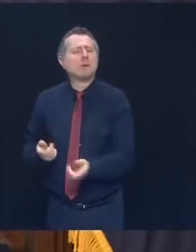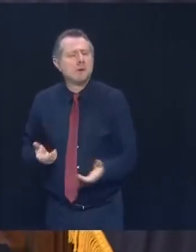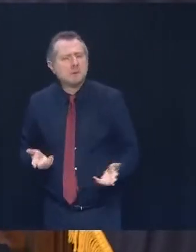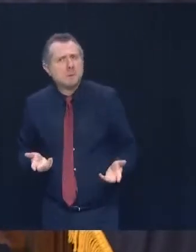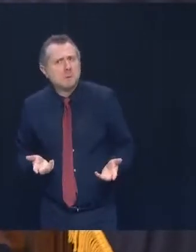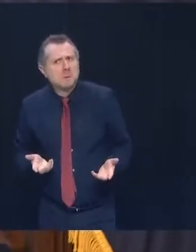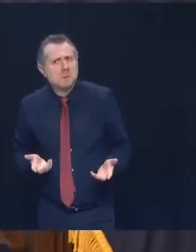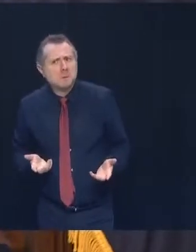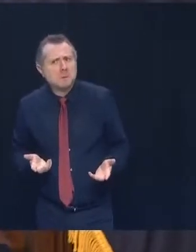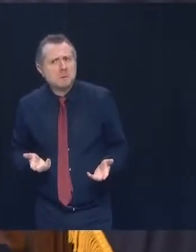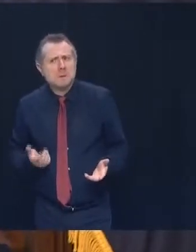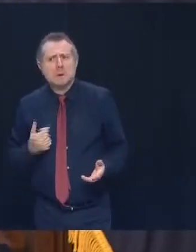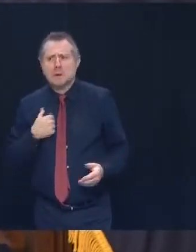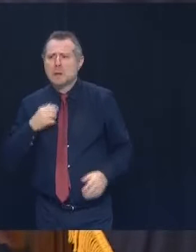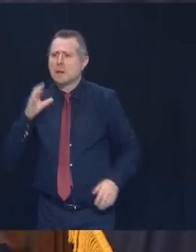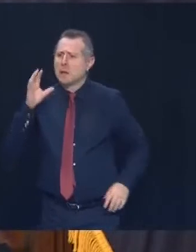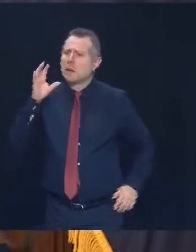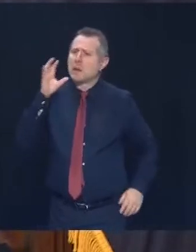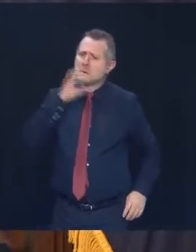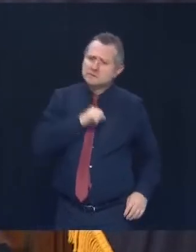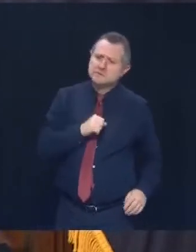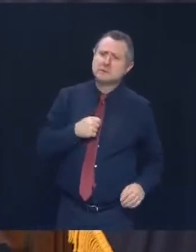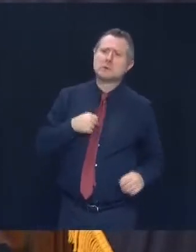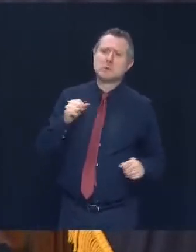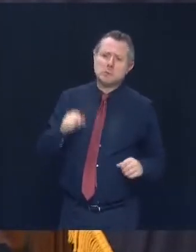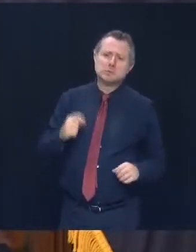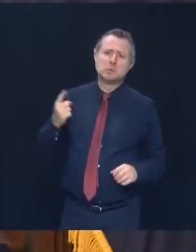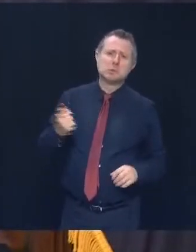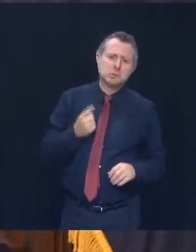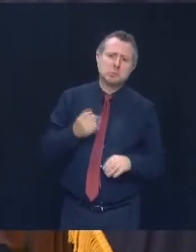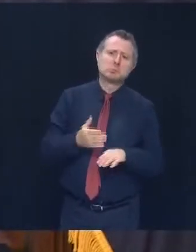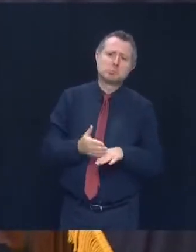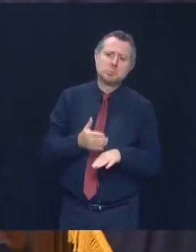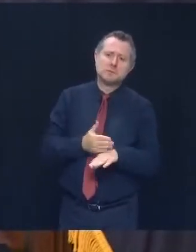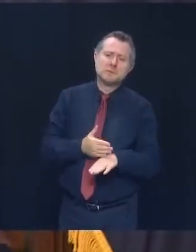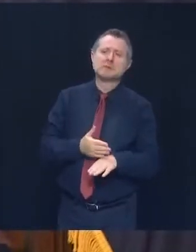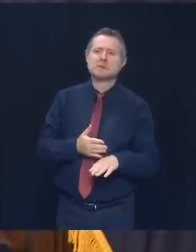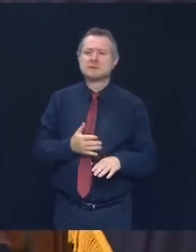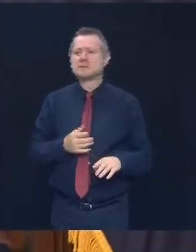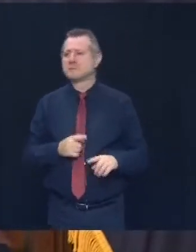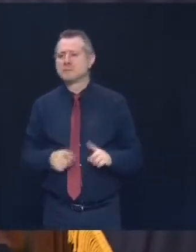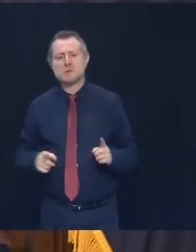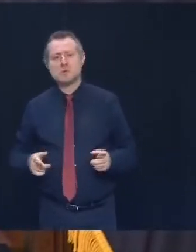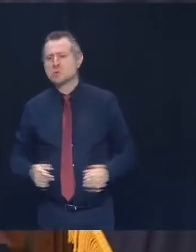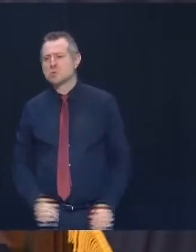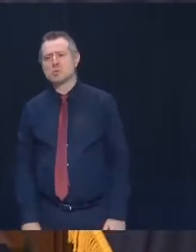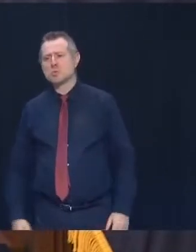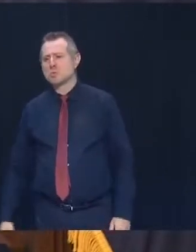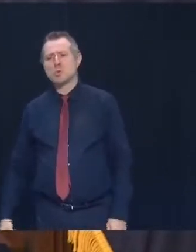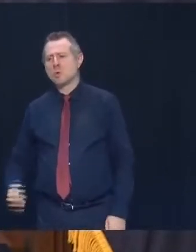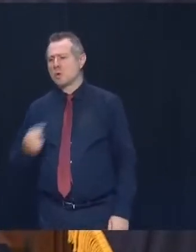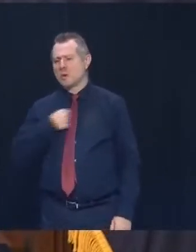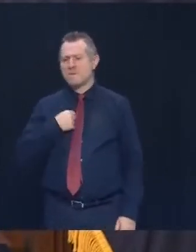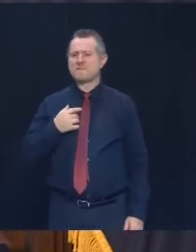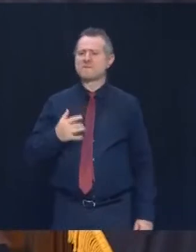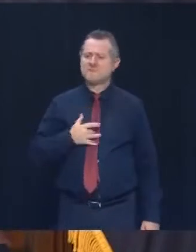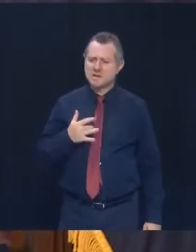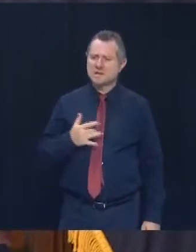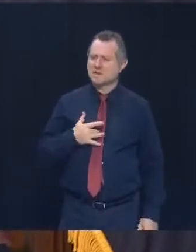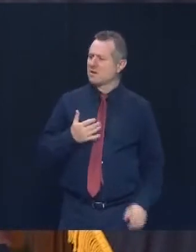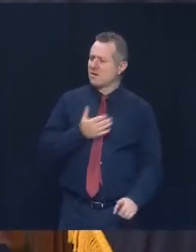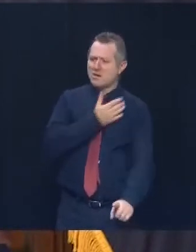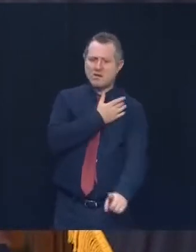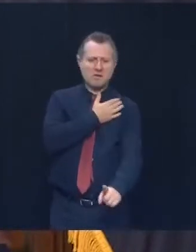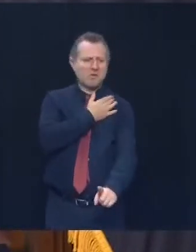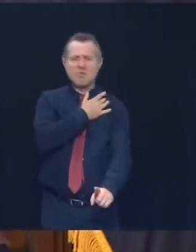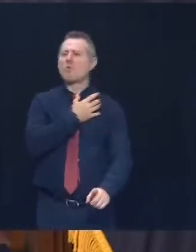always possible, but I think I have communicated more